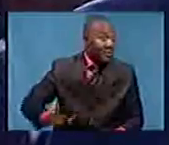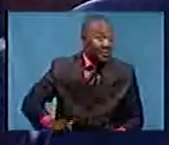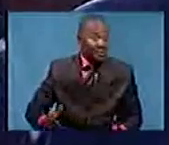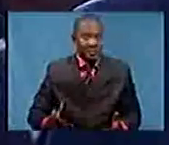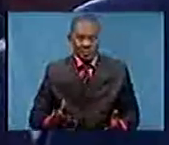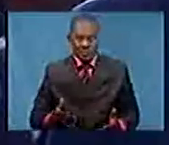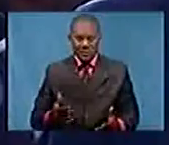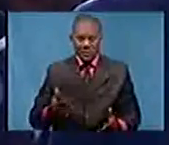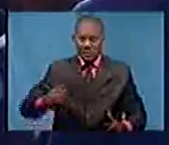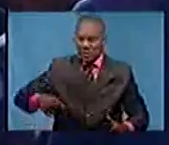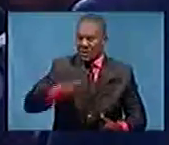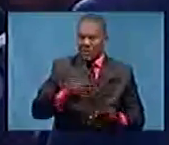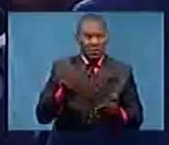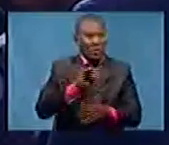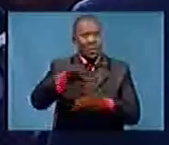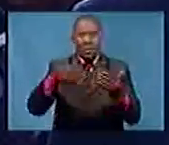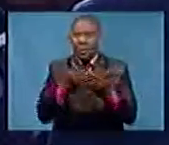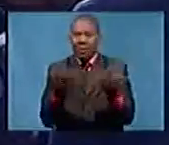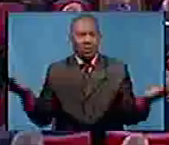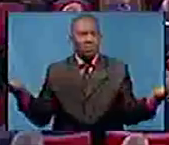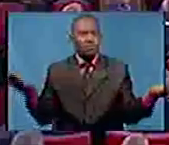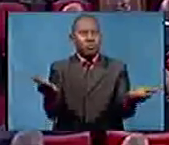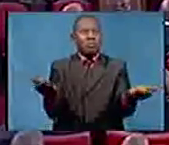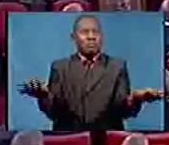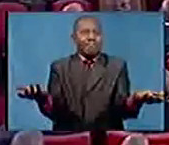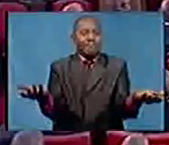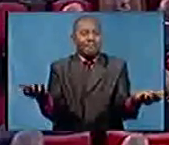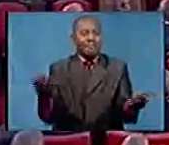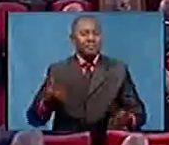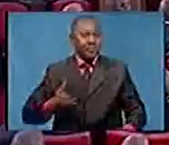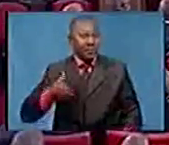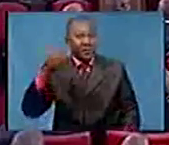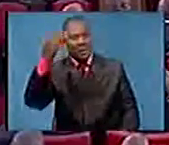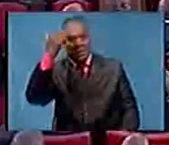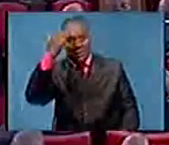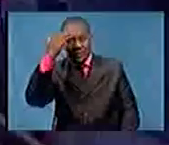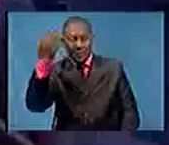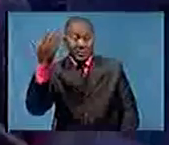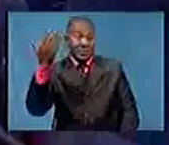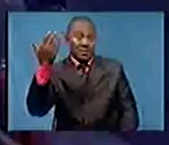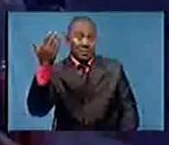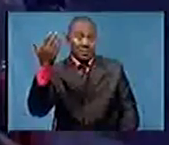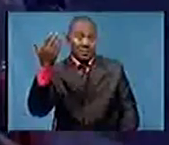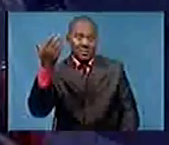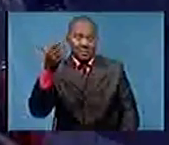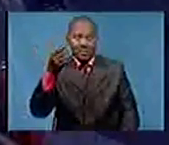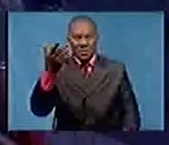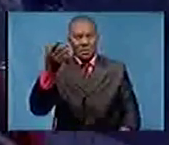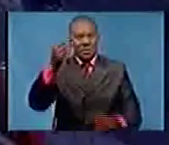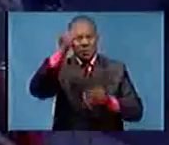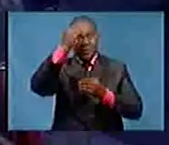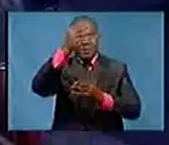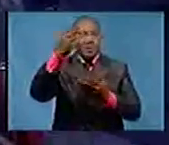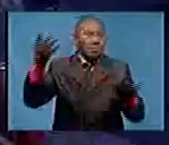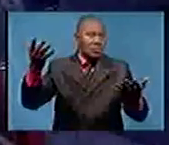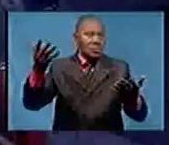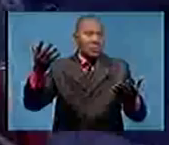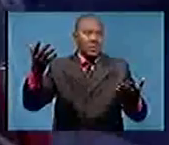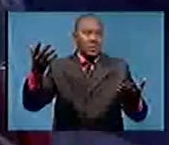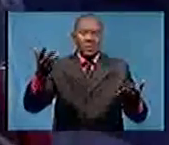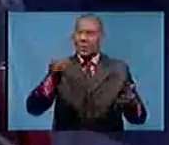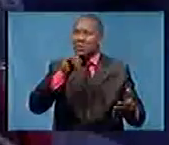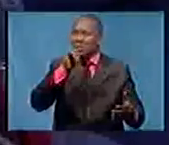political players before you, and I'm sure that the signal you are sending is not only to the